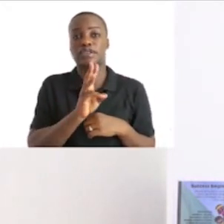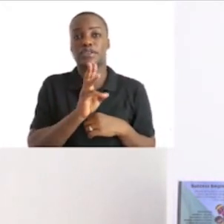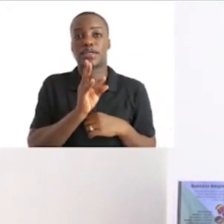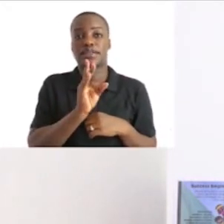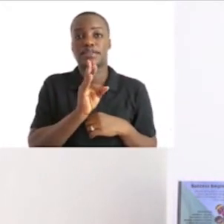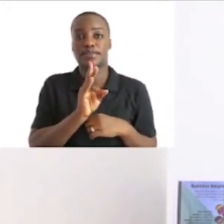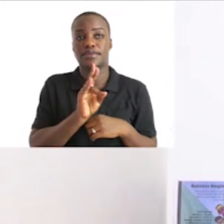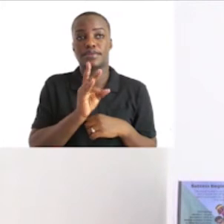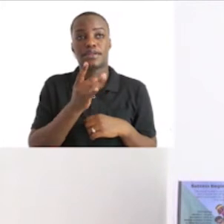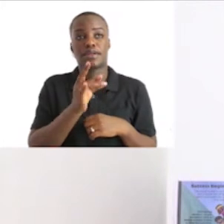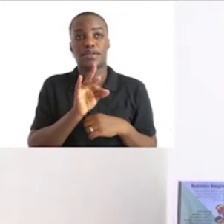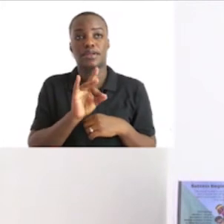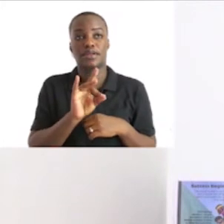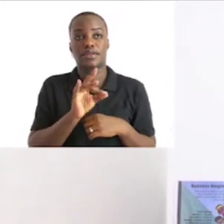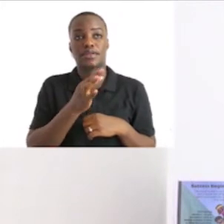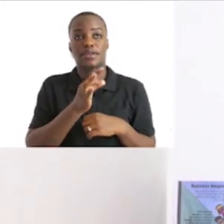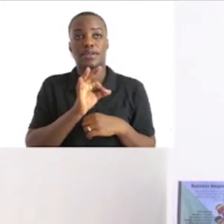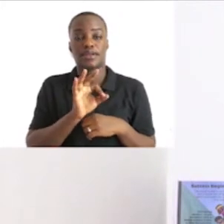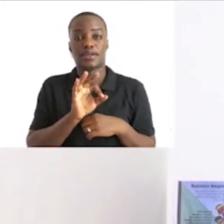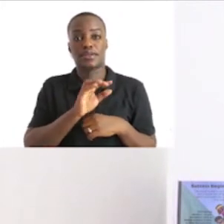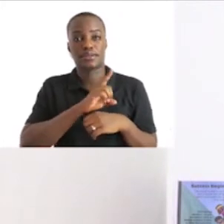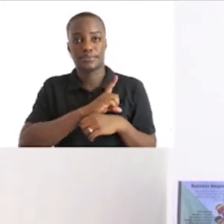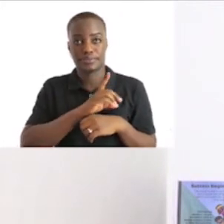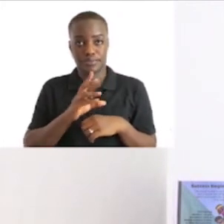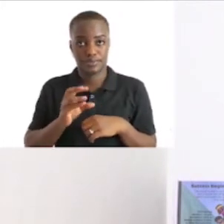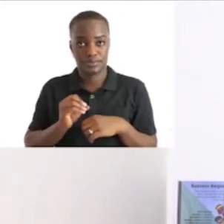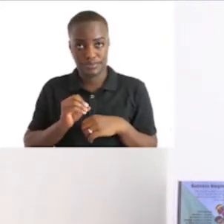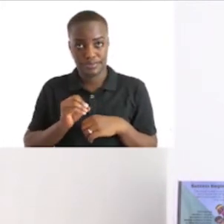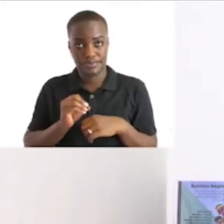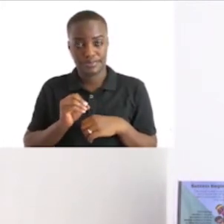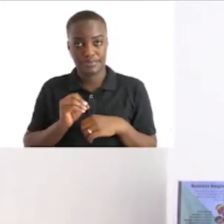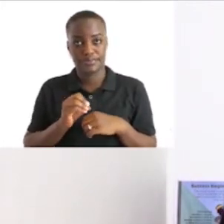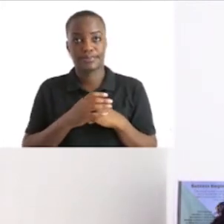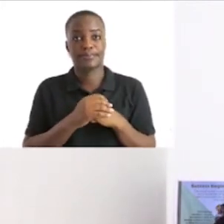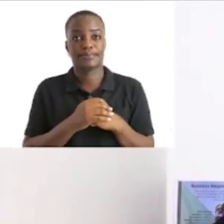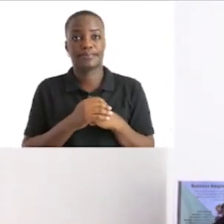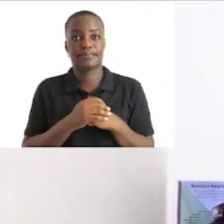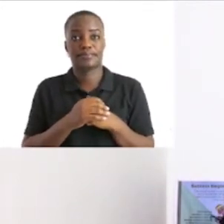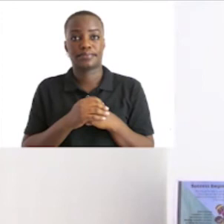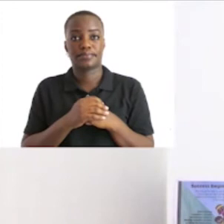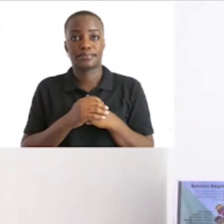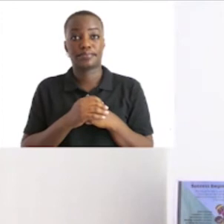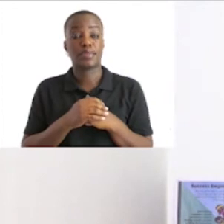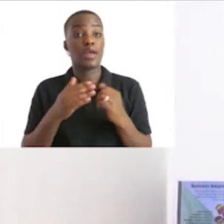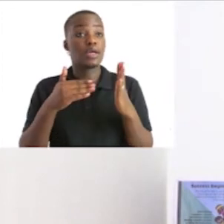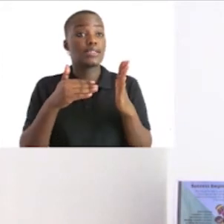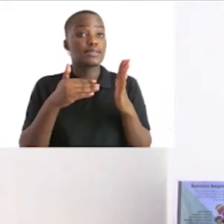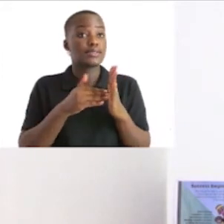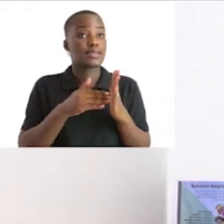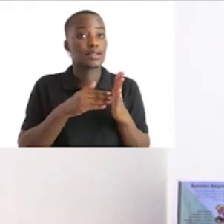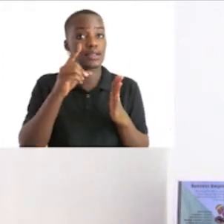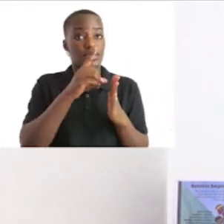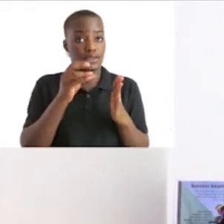6, 7, 8, 9, 10. This is where the number 10 is